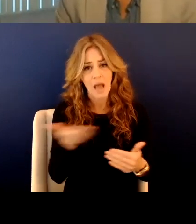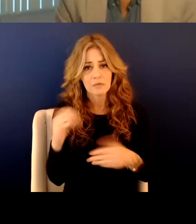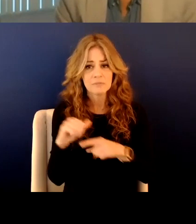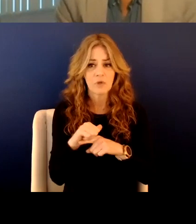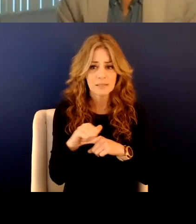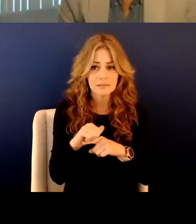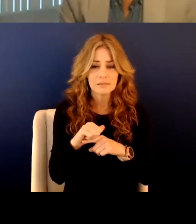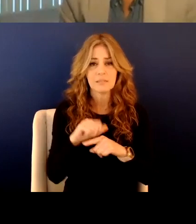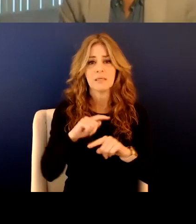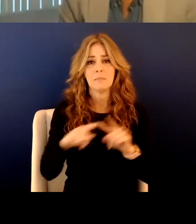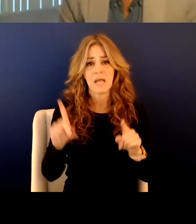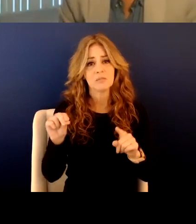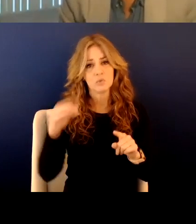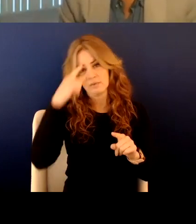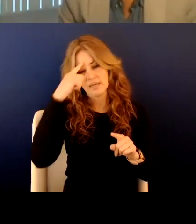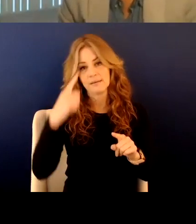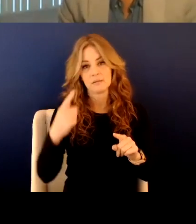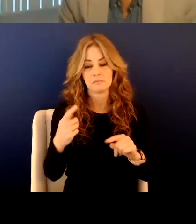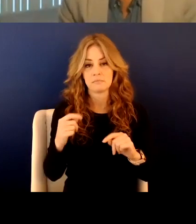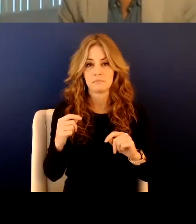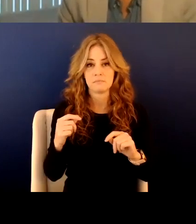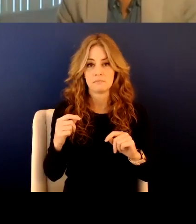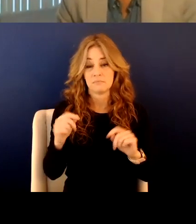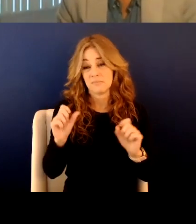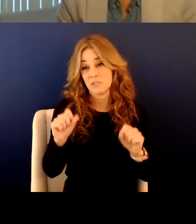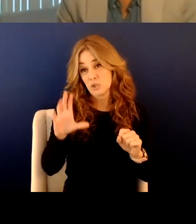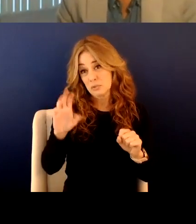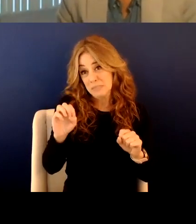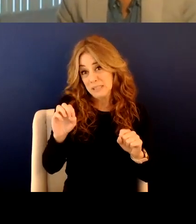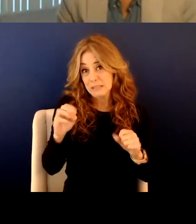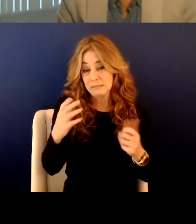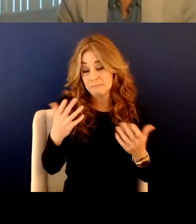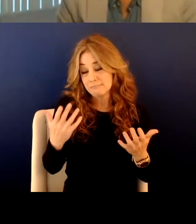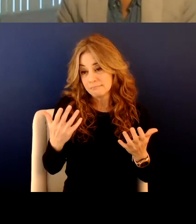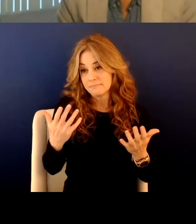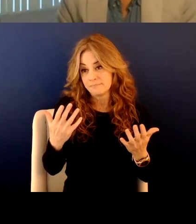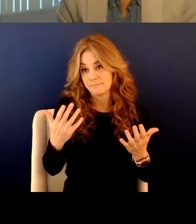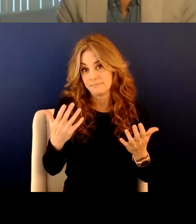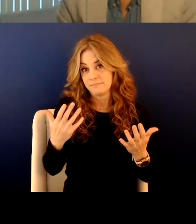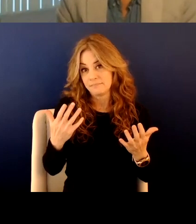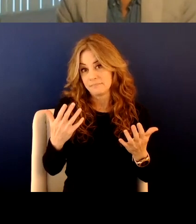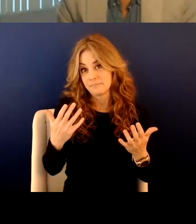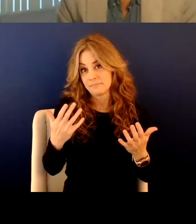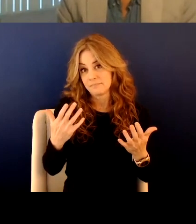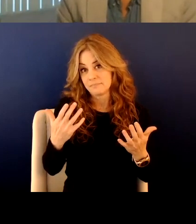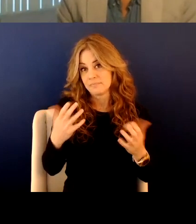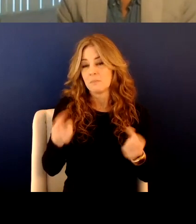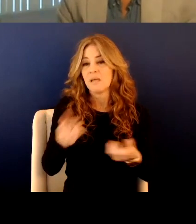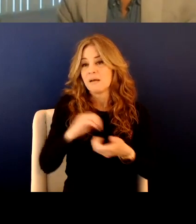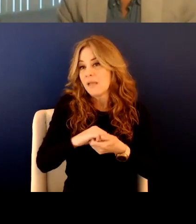that. But I do think that, yes, this it could be aligned and it could definitely be something that could be, again, a collaborative